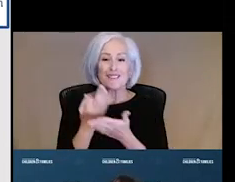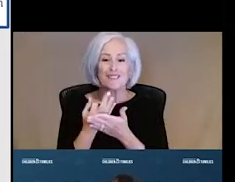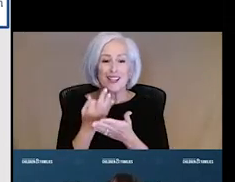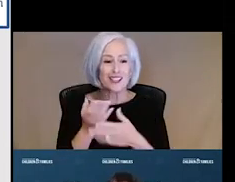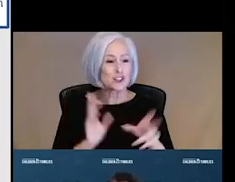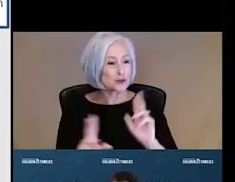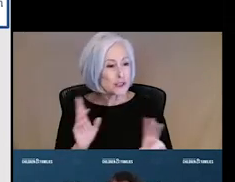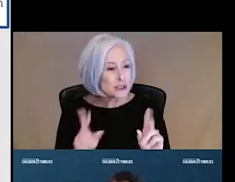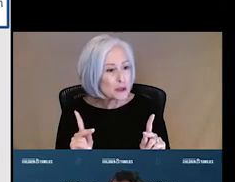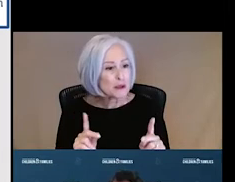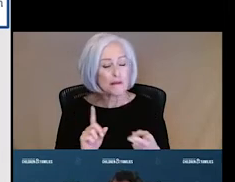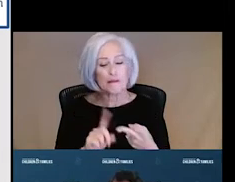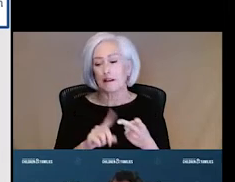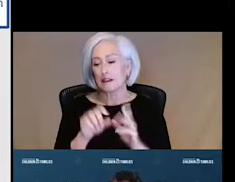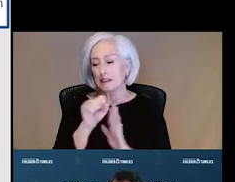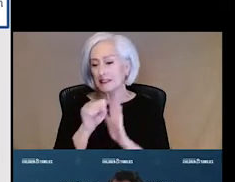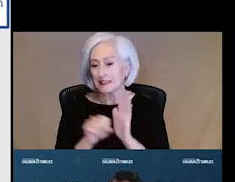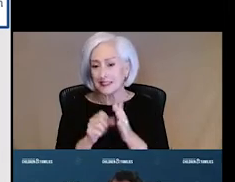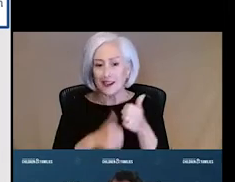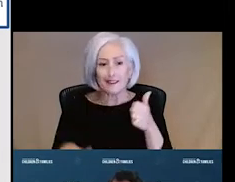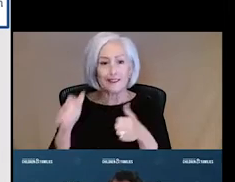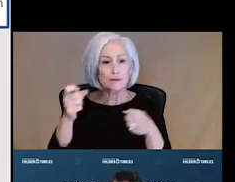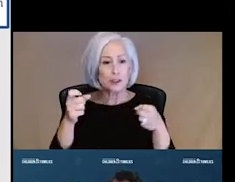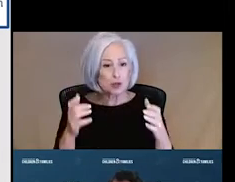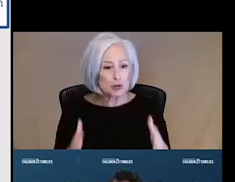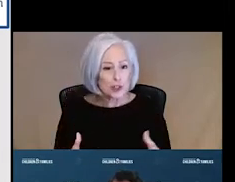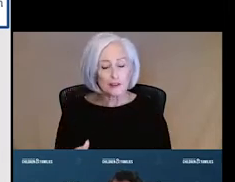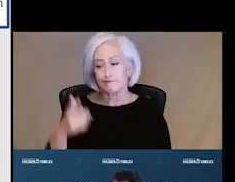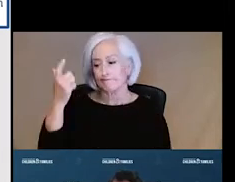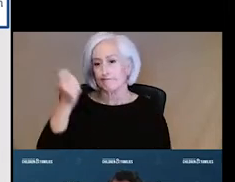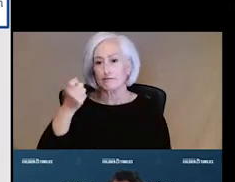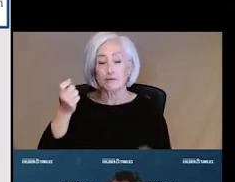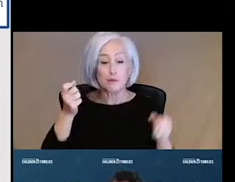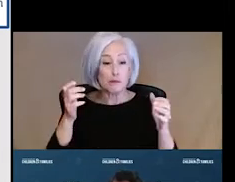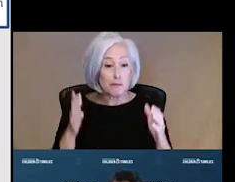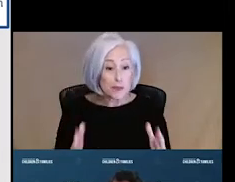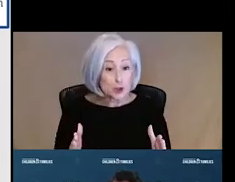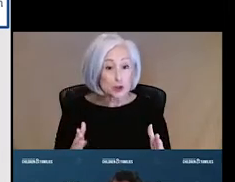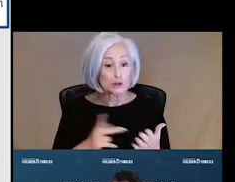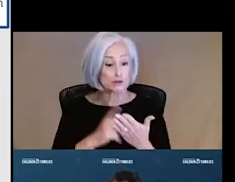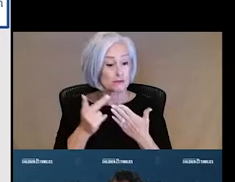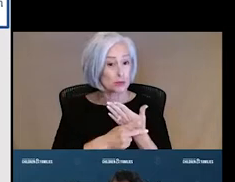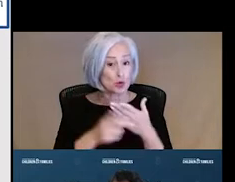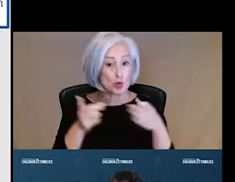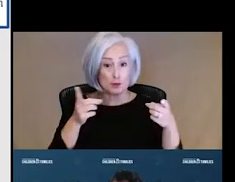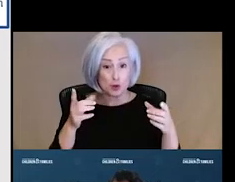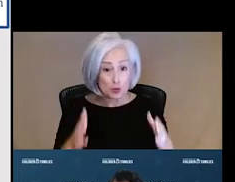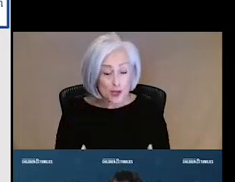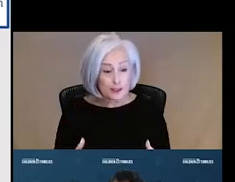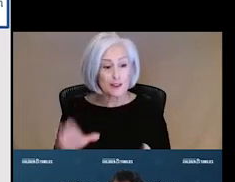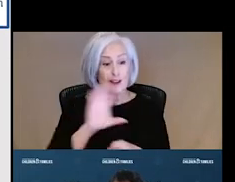today, state administrators, grant managers, program directors, culturally